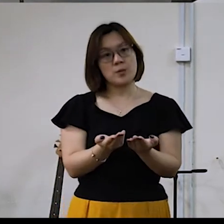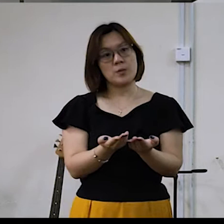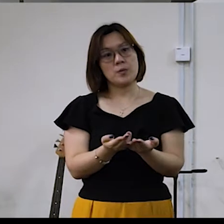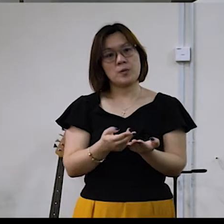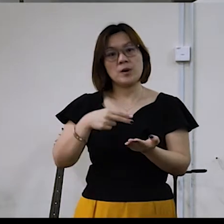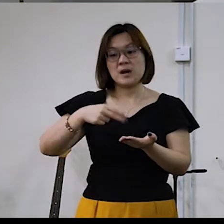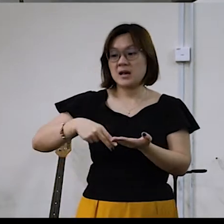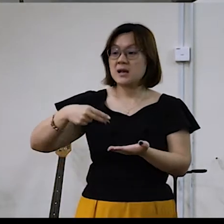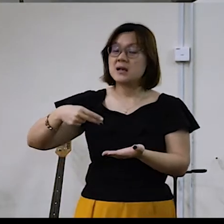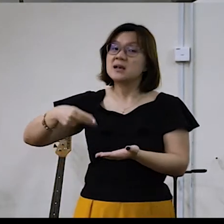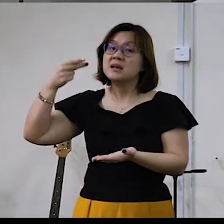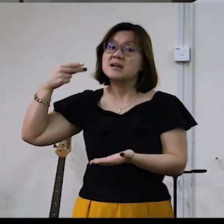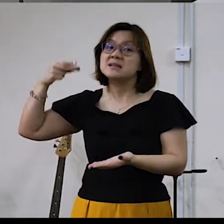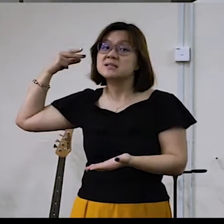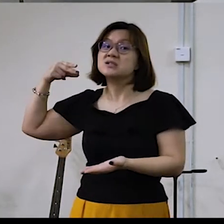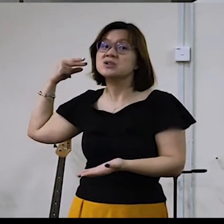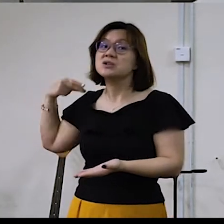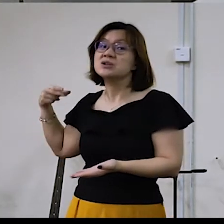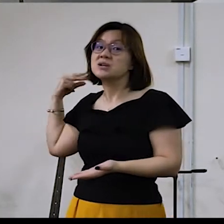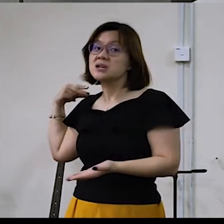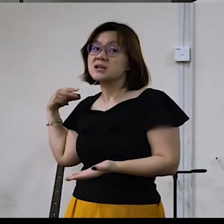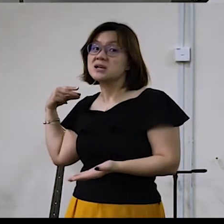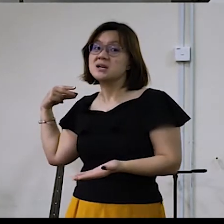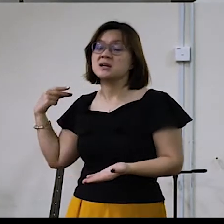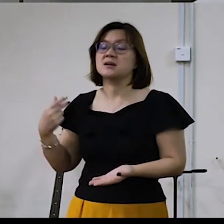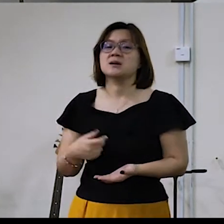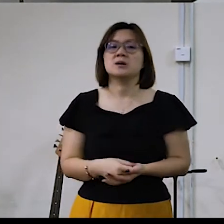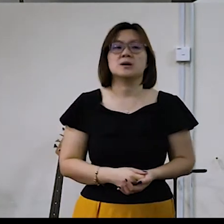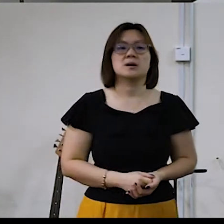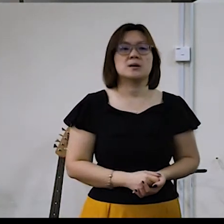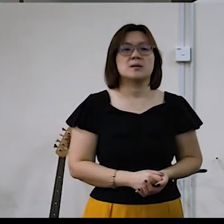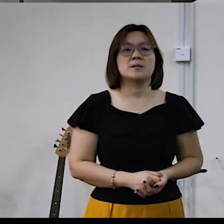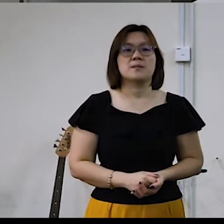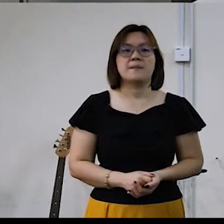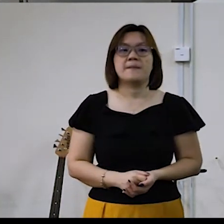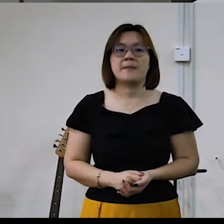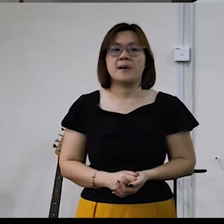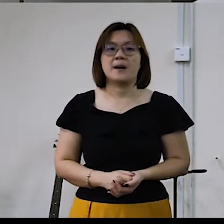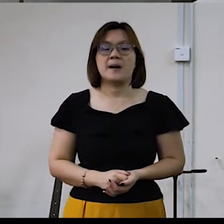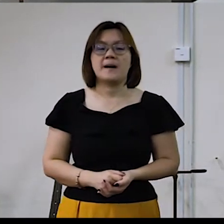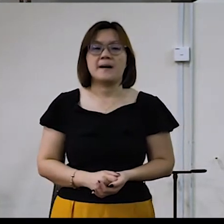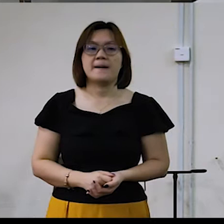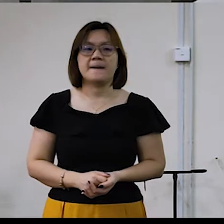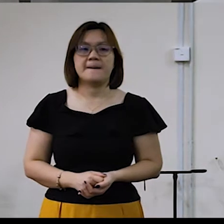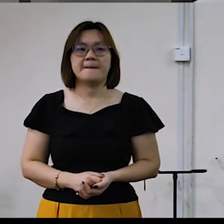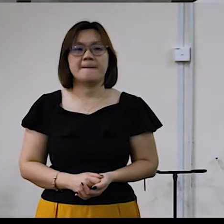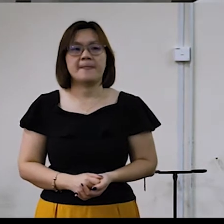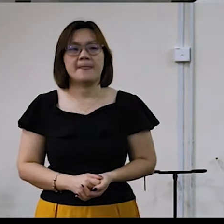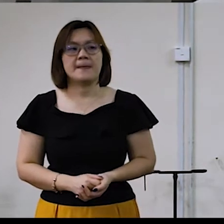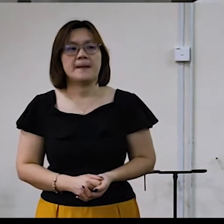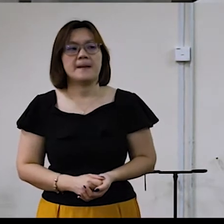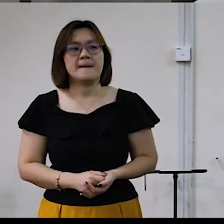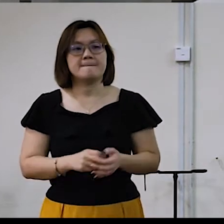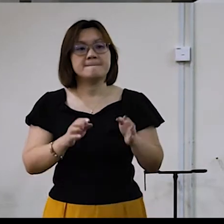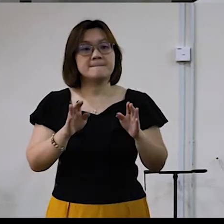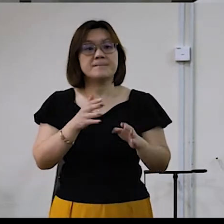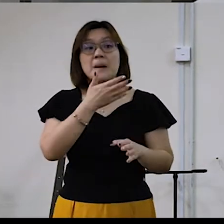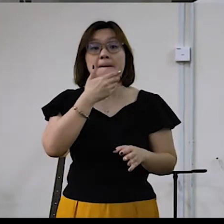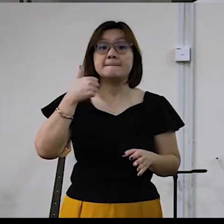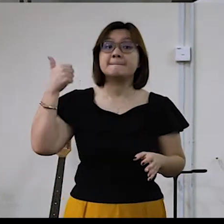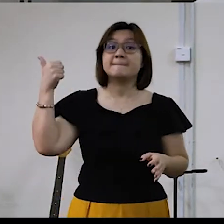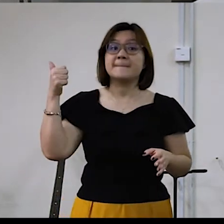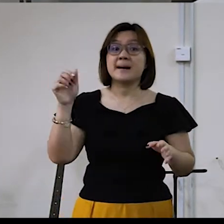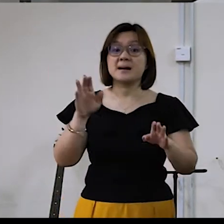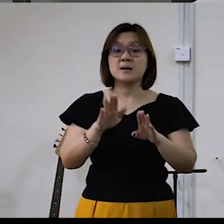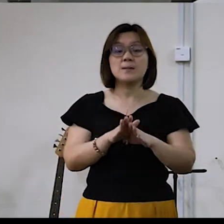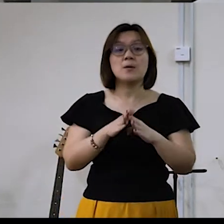author, that, or not even Annie Blyton, who's really famous. The most printed book in the history of humanity that is printed